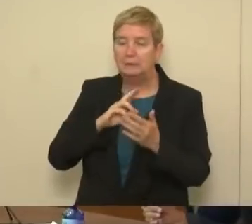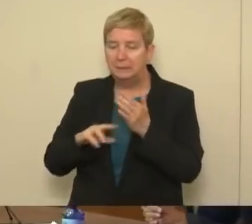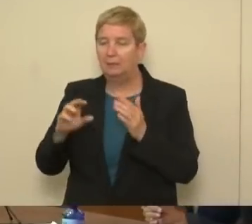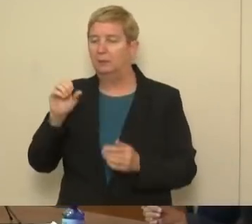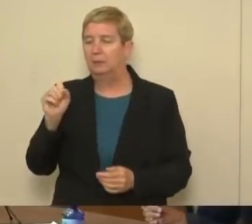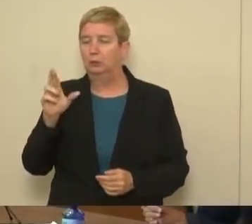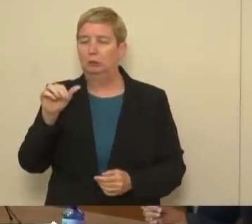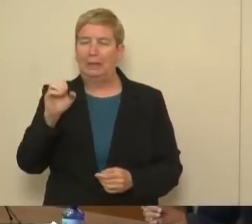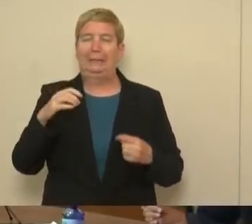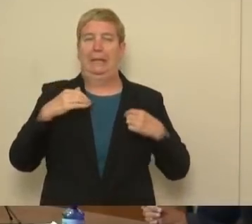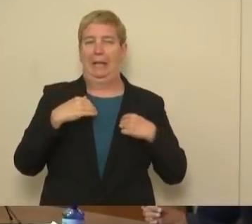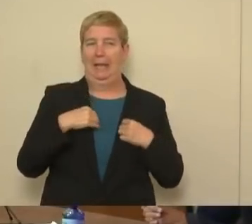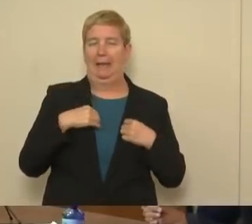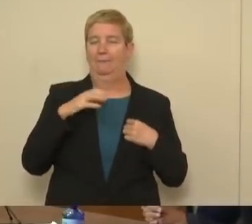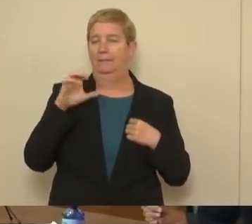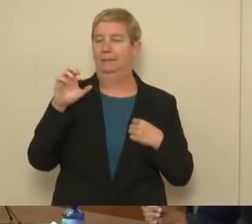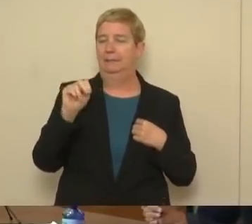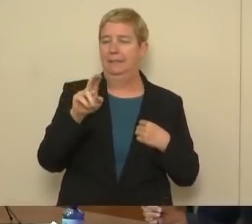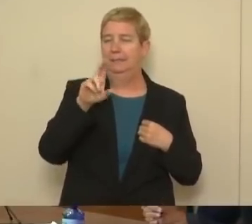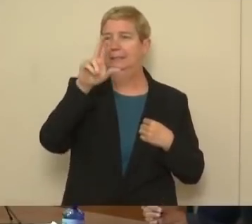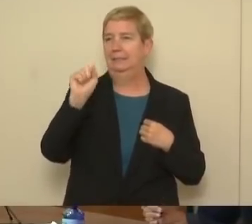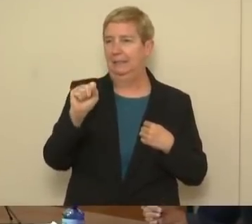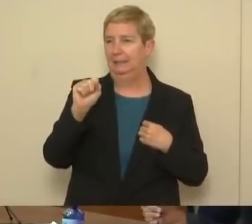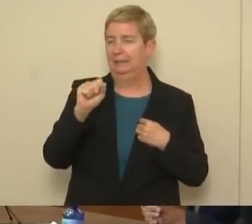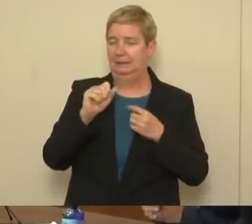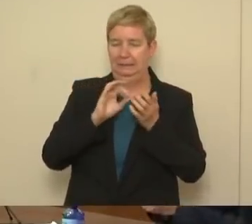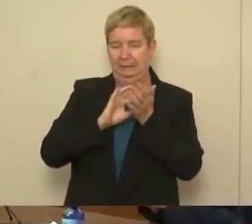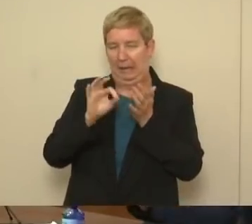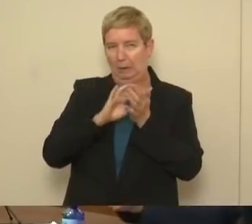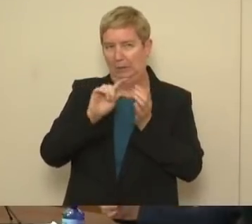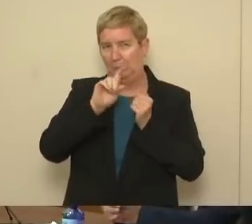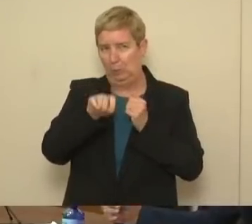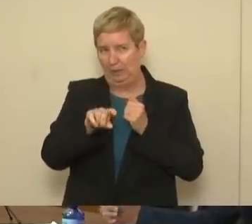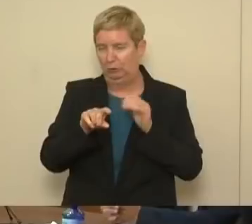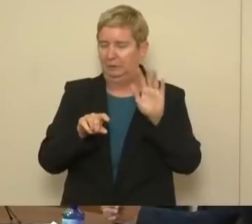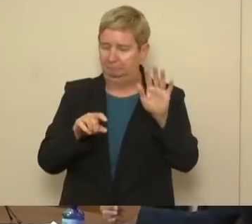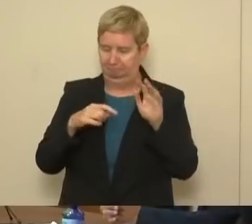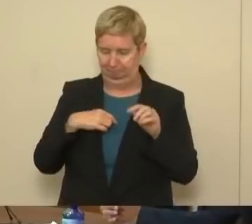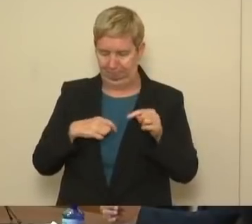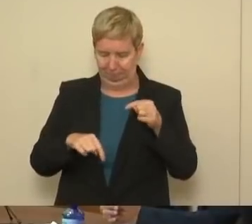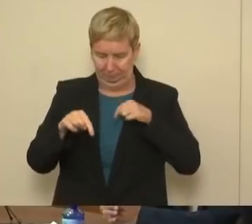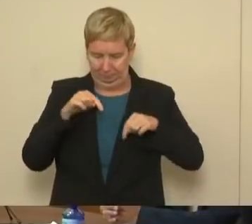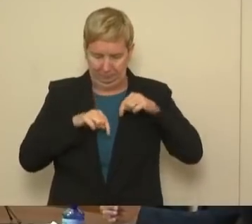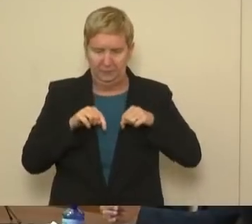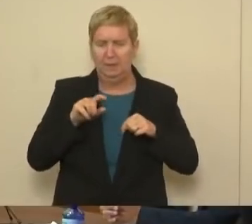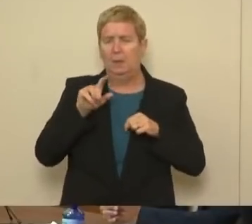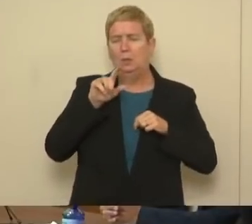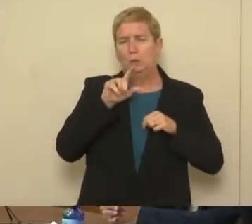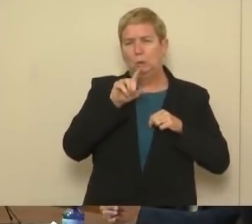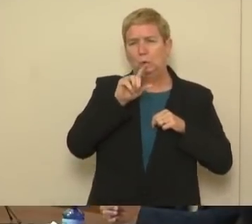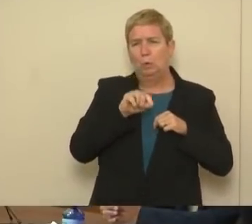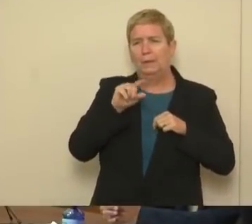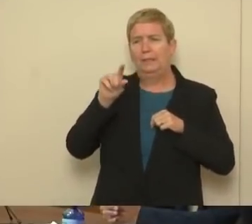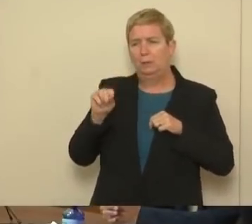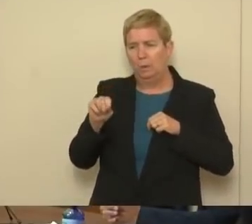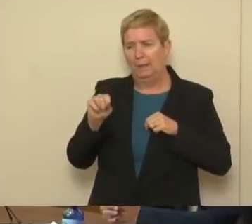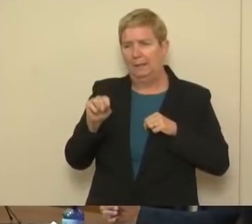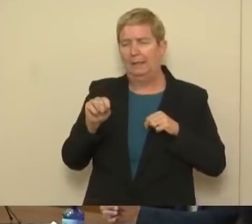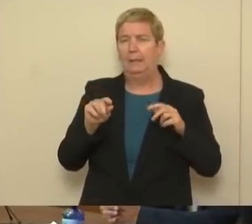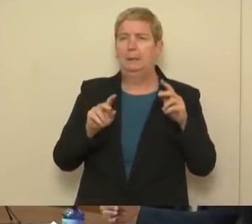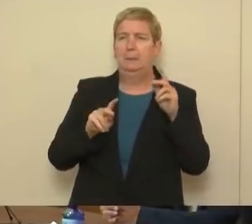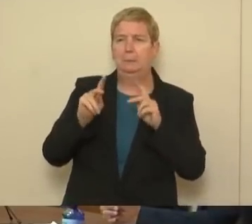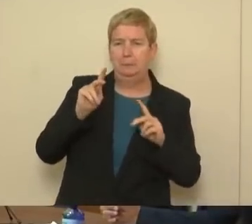census question that I'd like to preface with something. I think one thing the 2020 census got right is